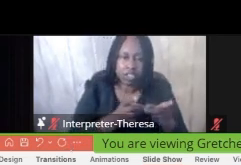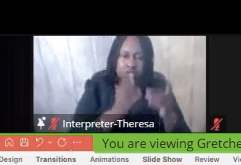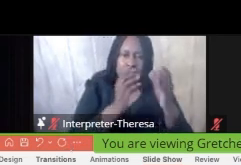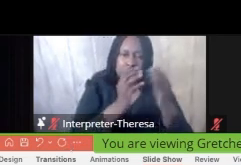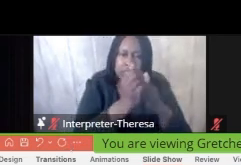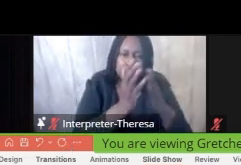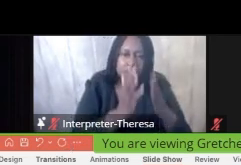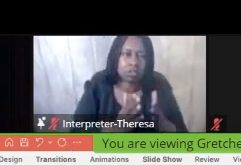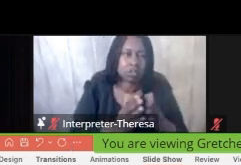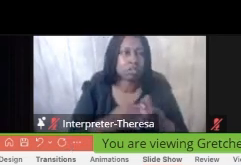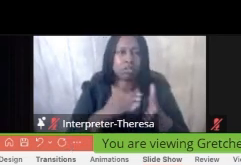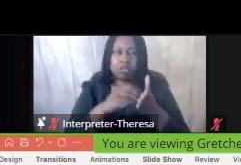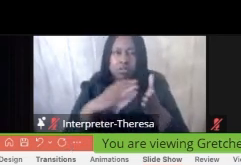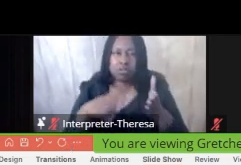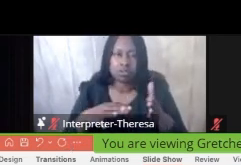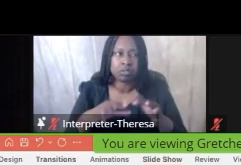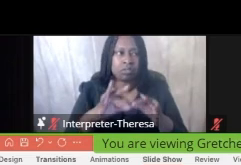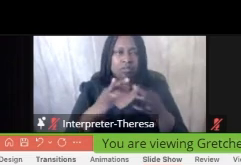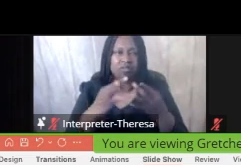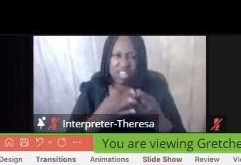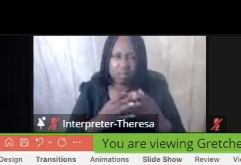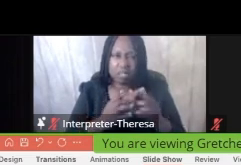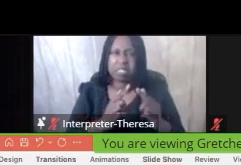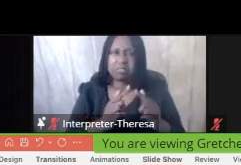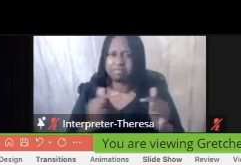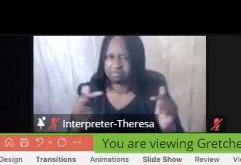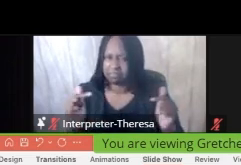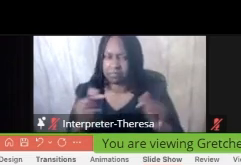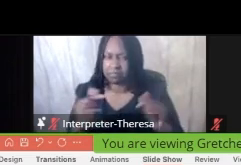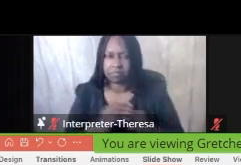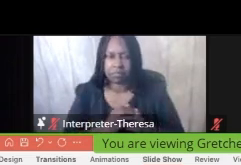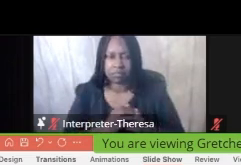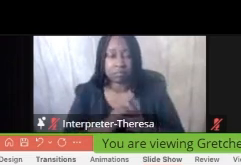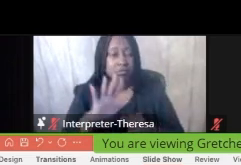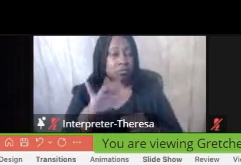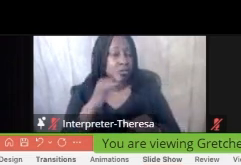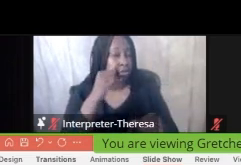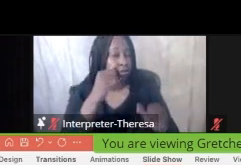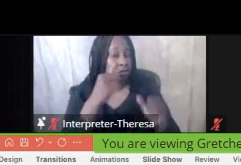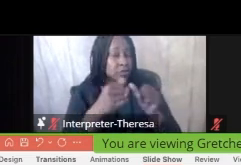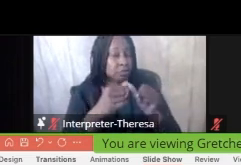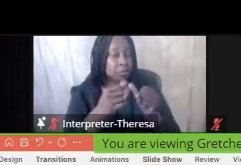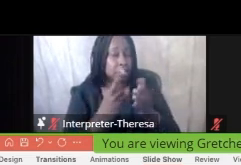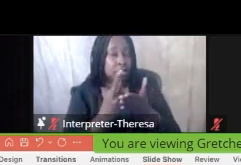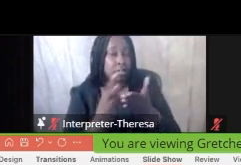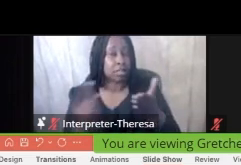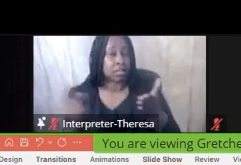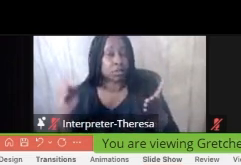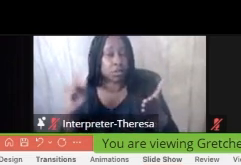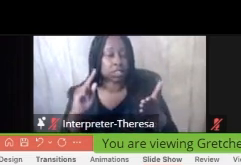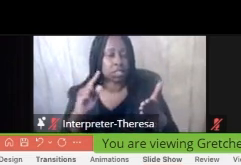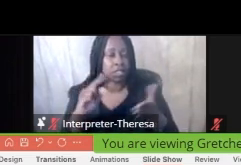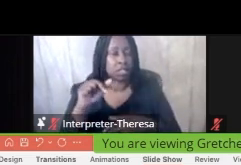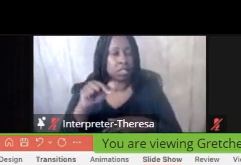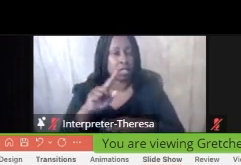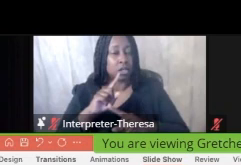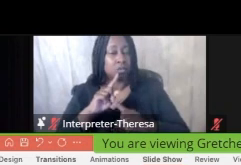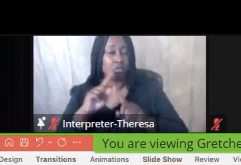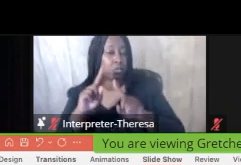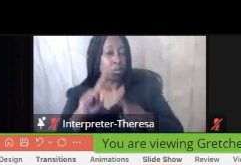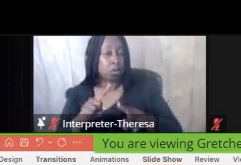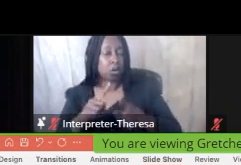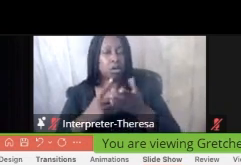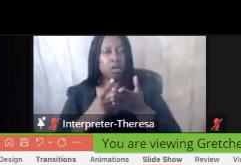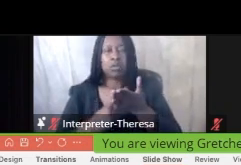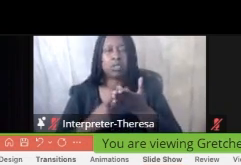on. Just a quick hook on this. Remember, we talked last week about the form of this report that we're creating.